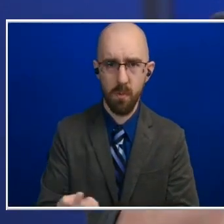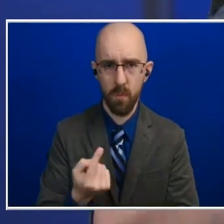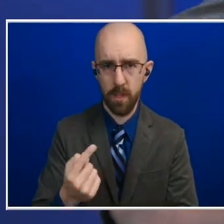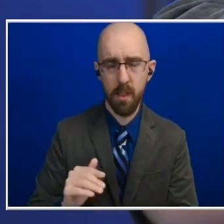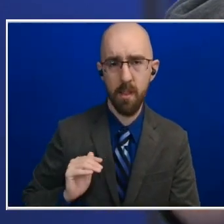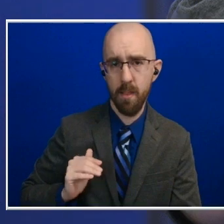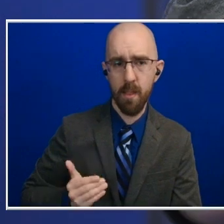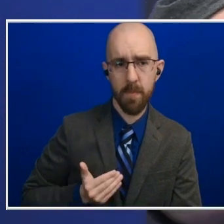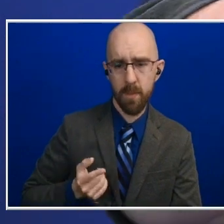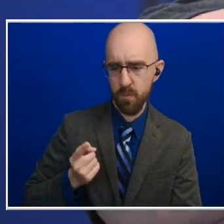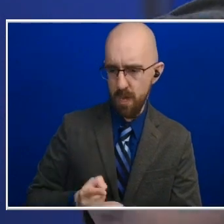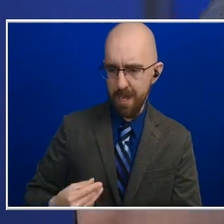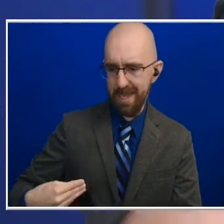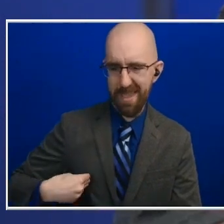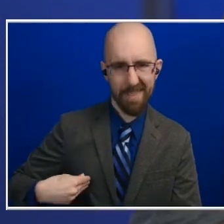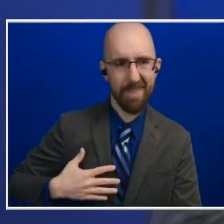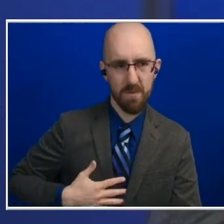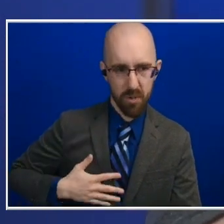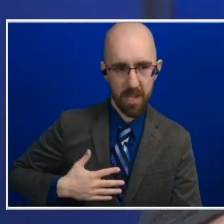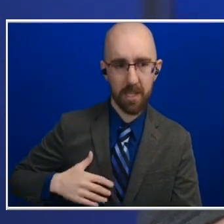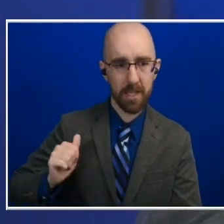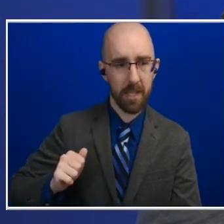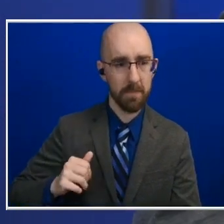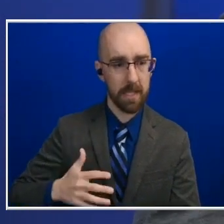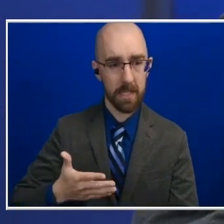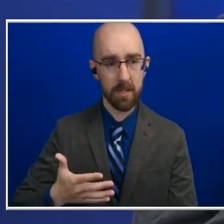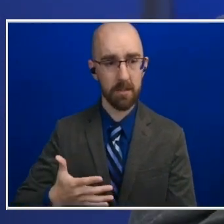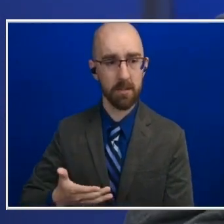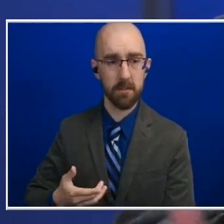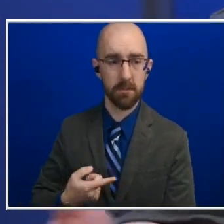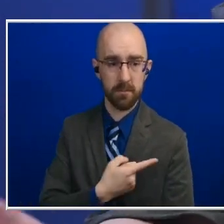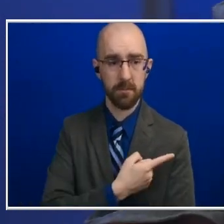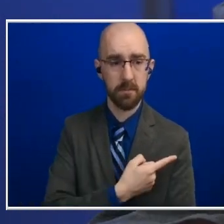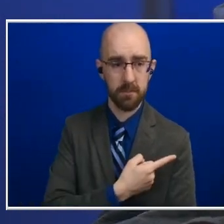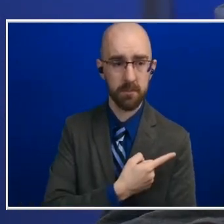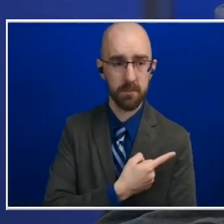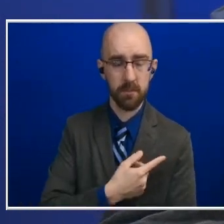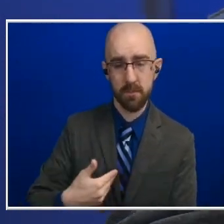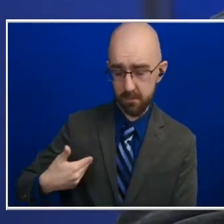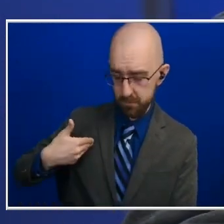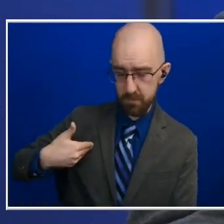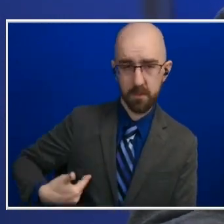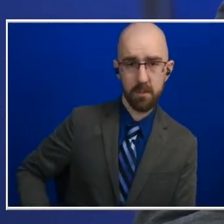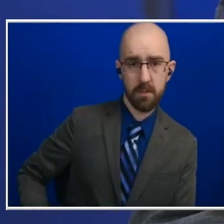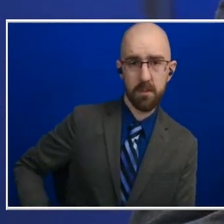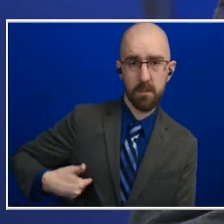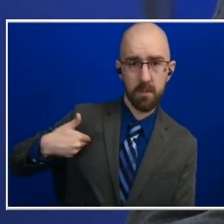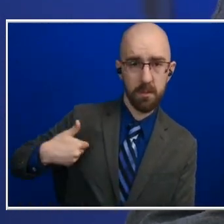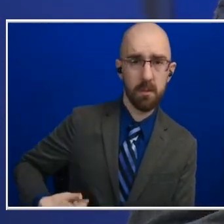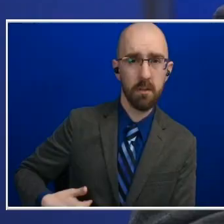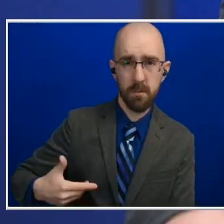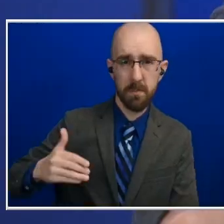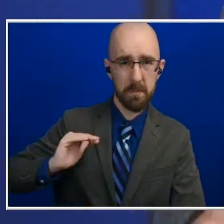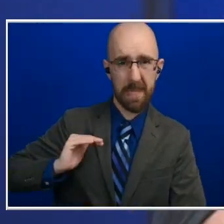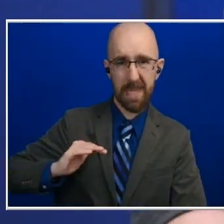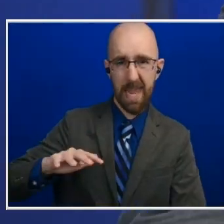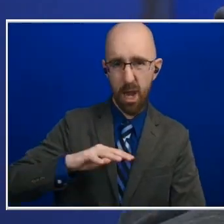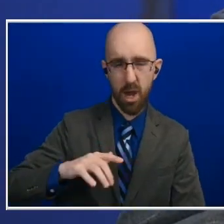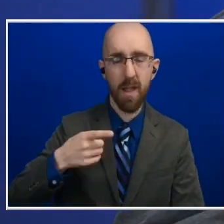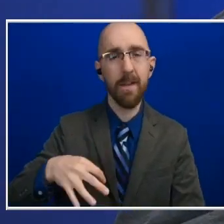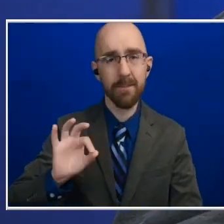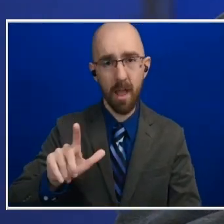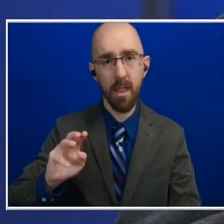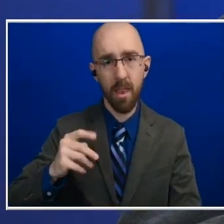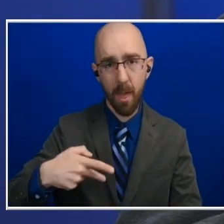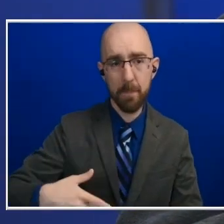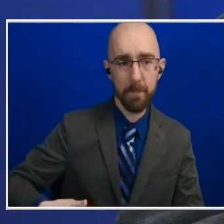breast. It can be from here down to underneath your rib cage is what we've been told. And they've found lumps there that were actually